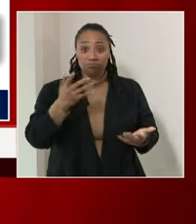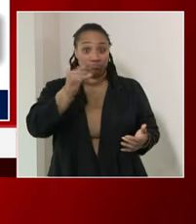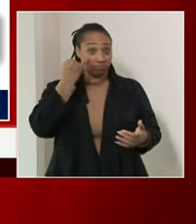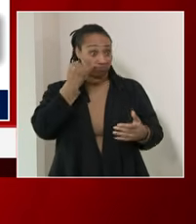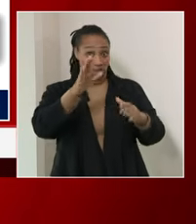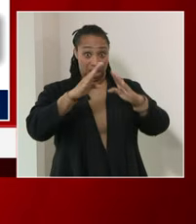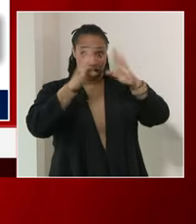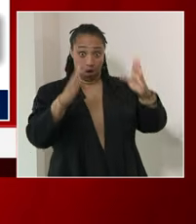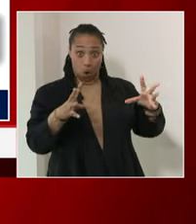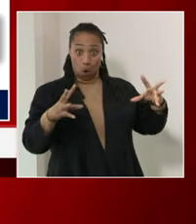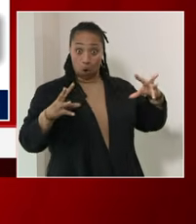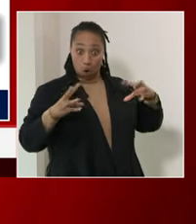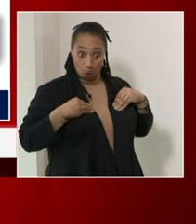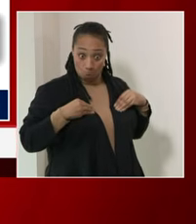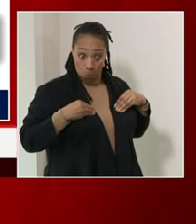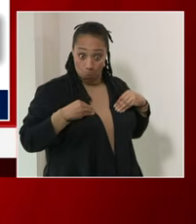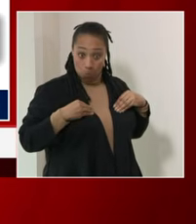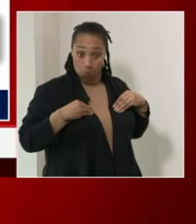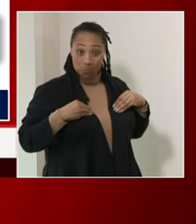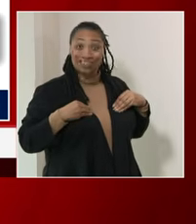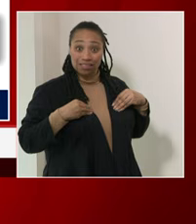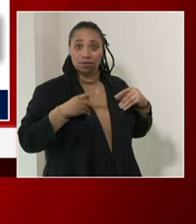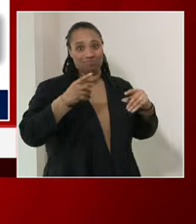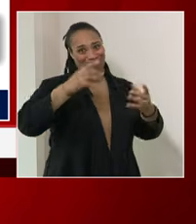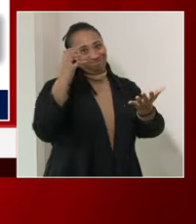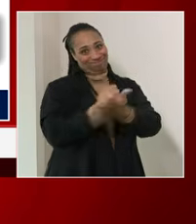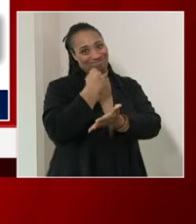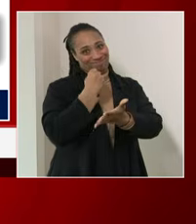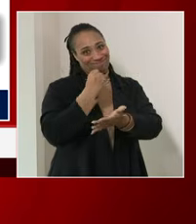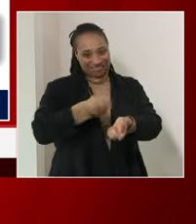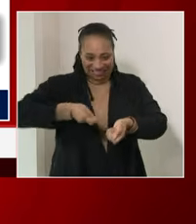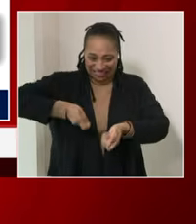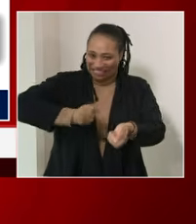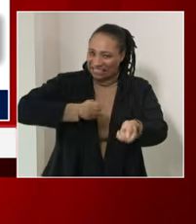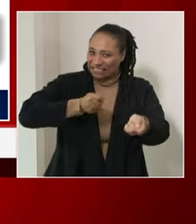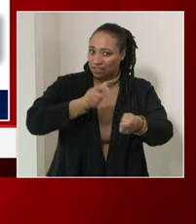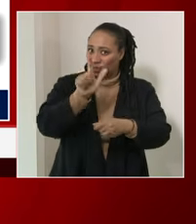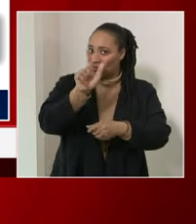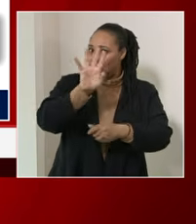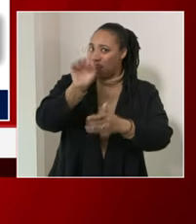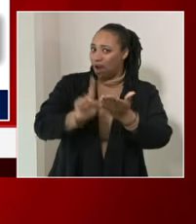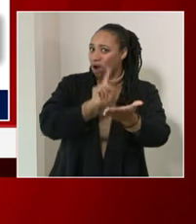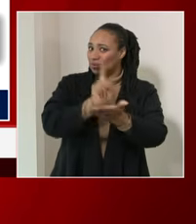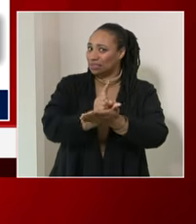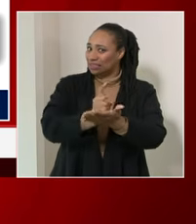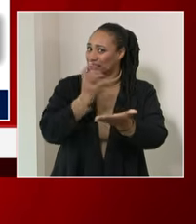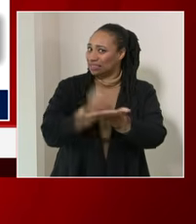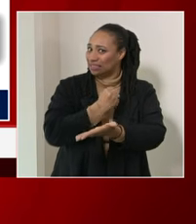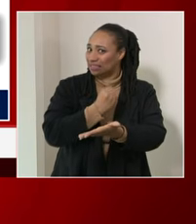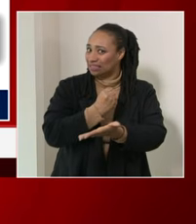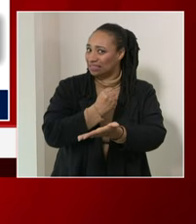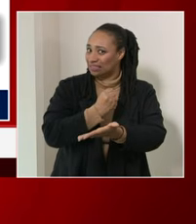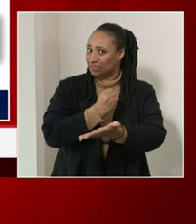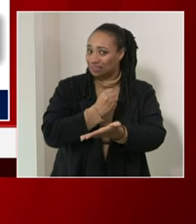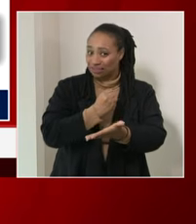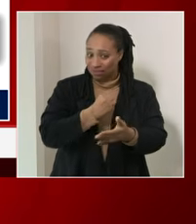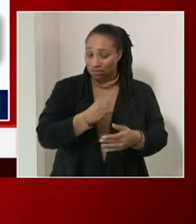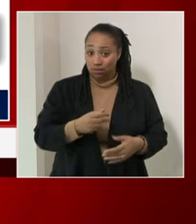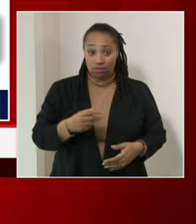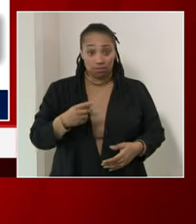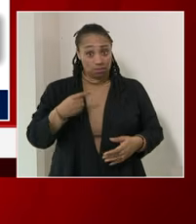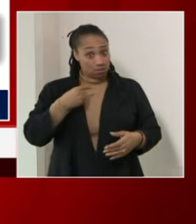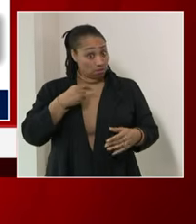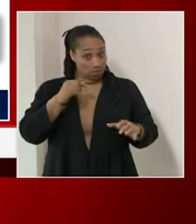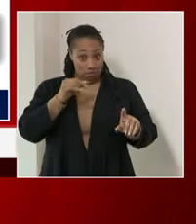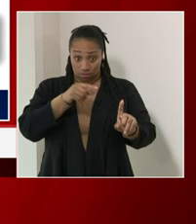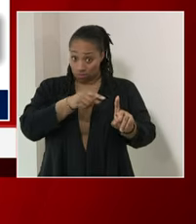under the after the cessation of snowfall to clear your pathways. We haven't been out enforcing, but we are going to start. It's been